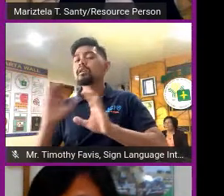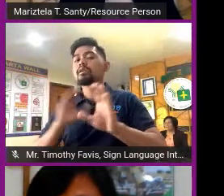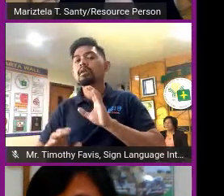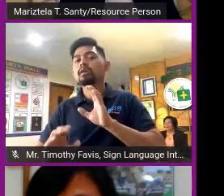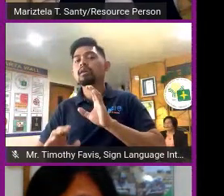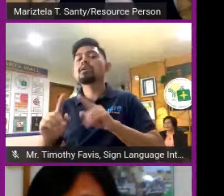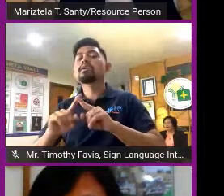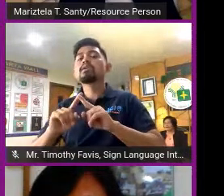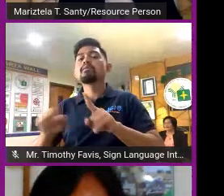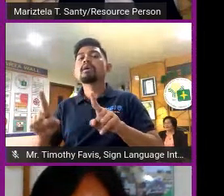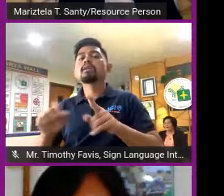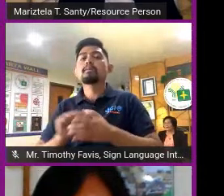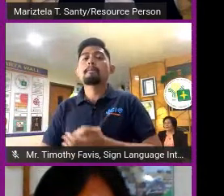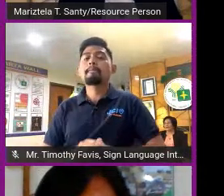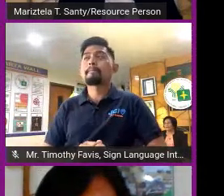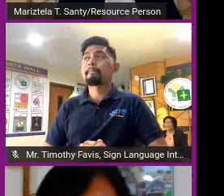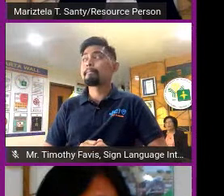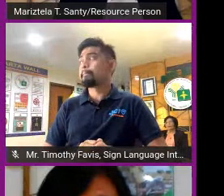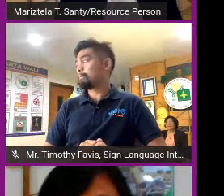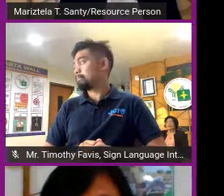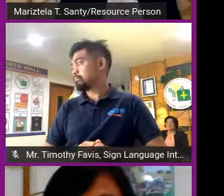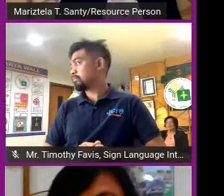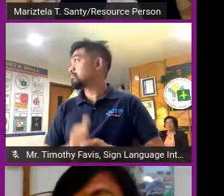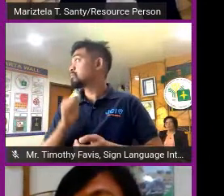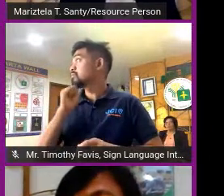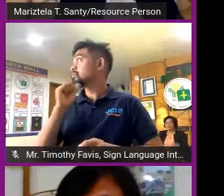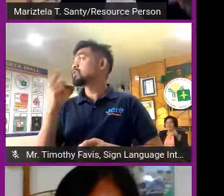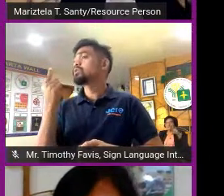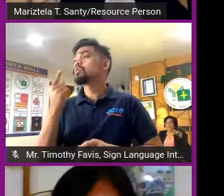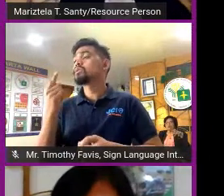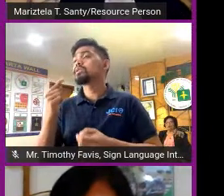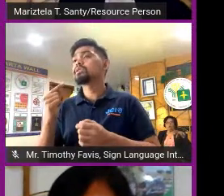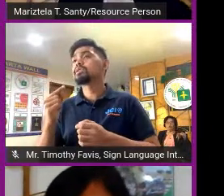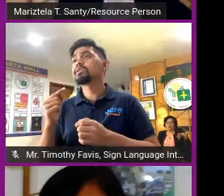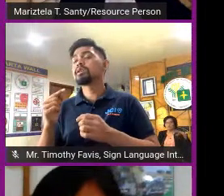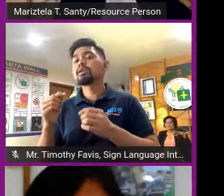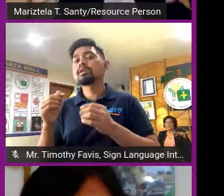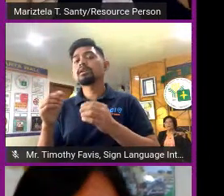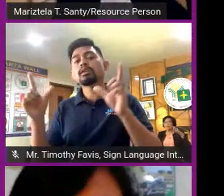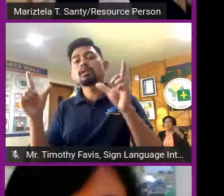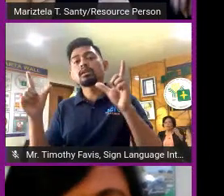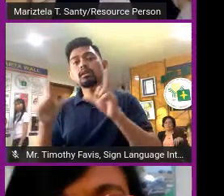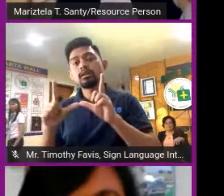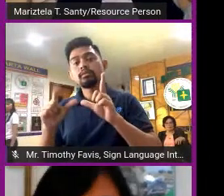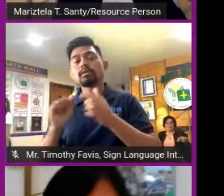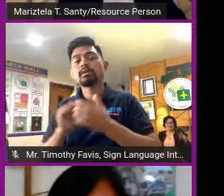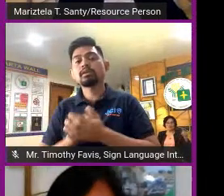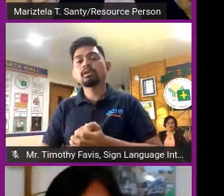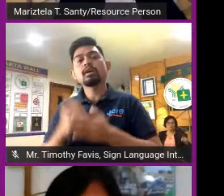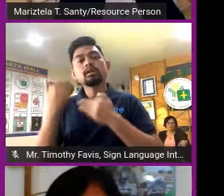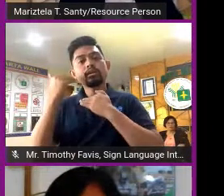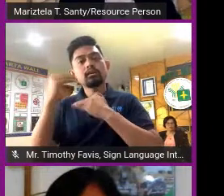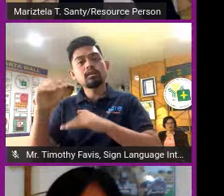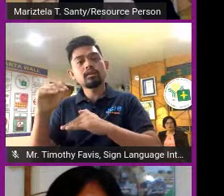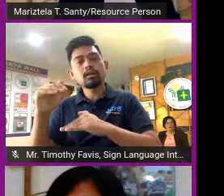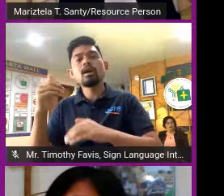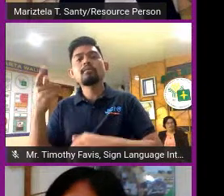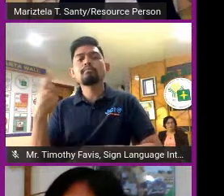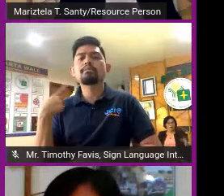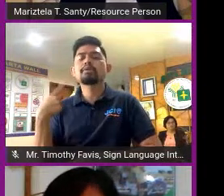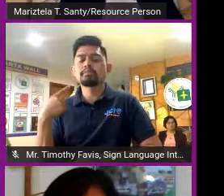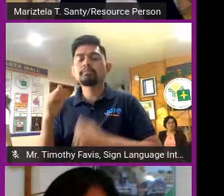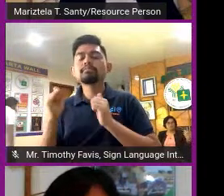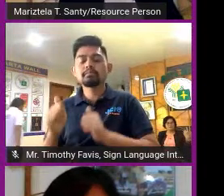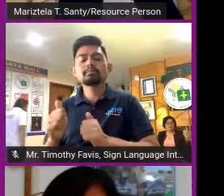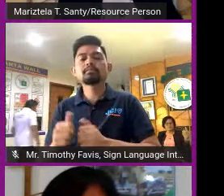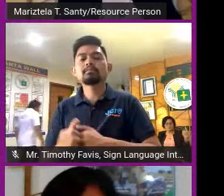maganda naman kasi na hindi naman limited po ito sa sarili niyong group or sa sarili niyong opisina. You can have your, ano. In